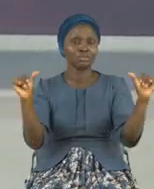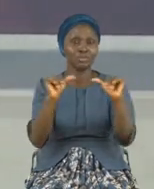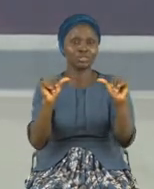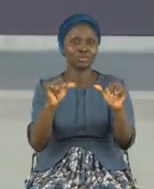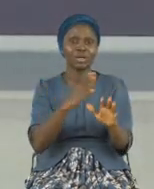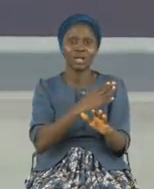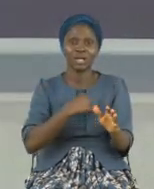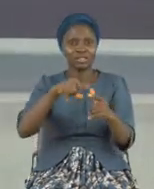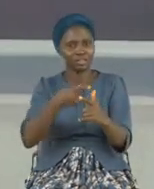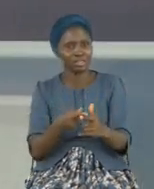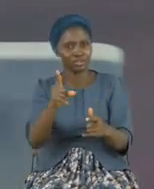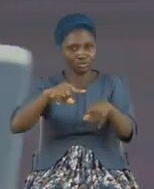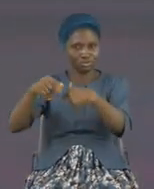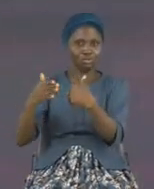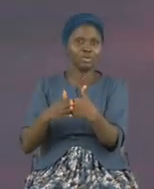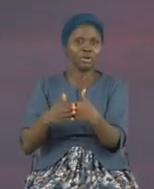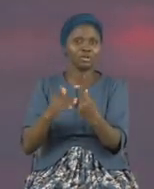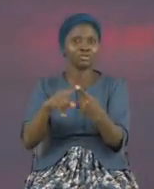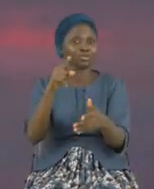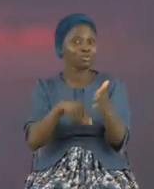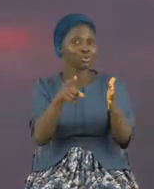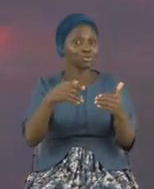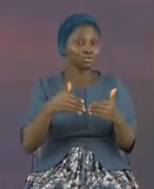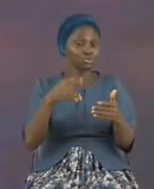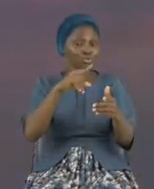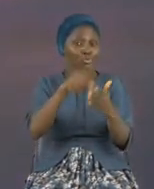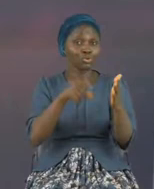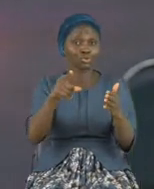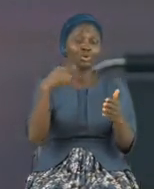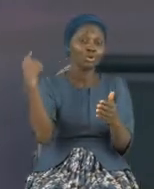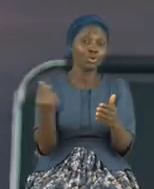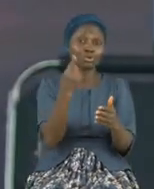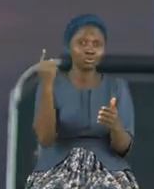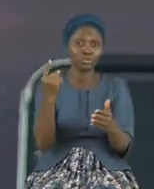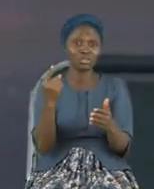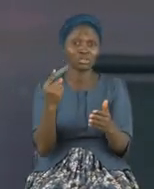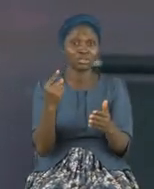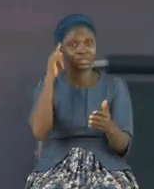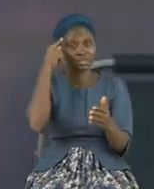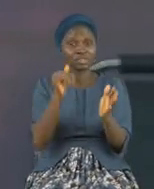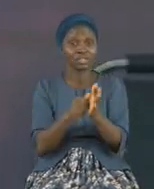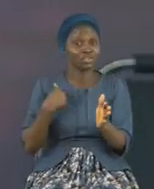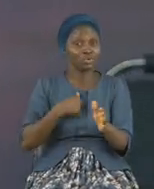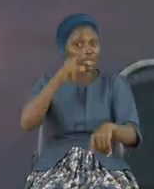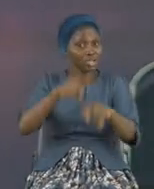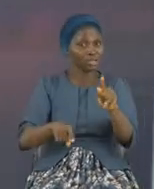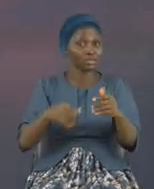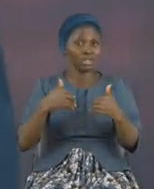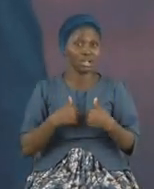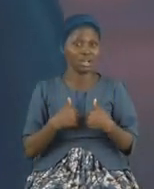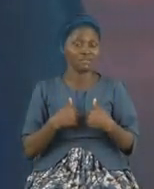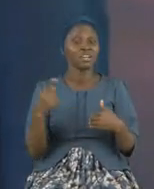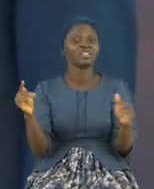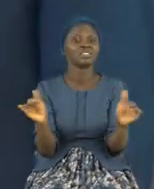you go back to what you always knew, that we cannot have the